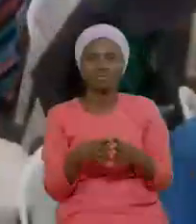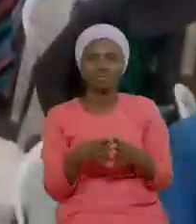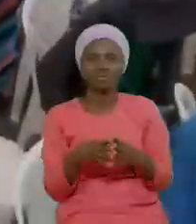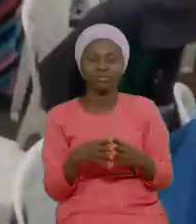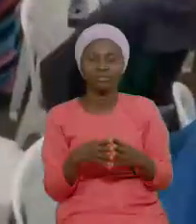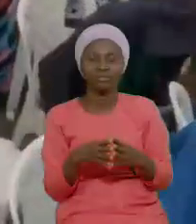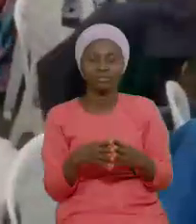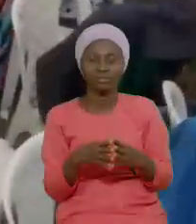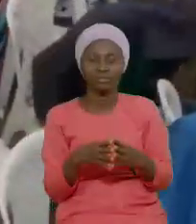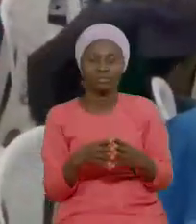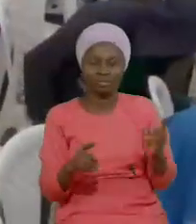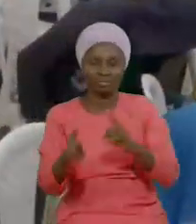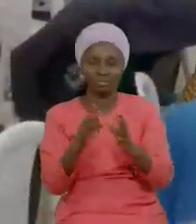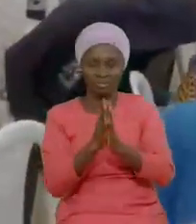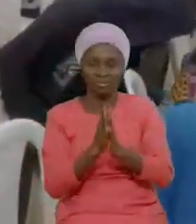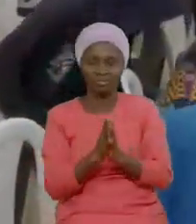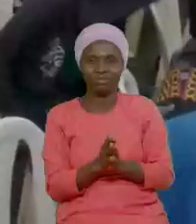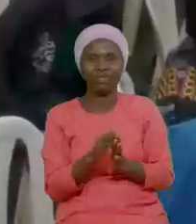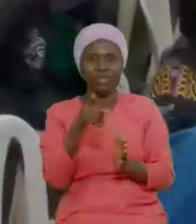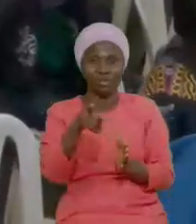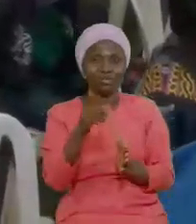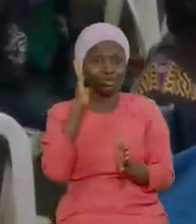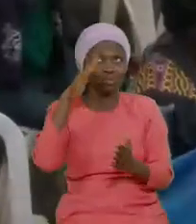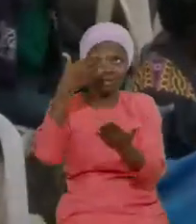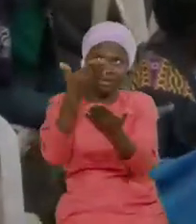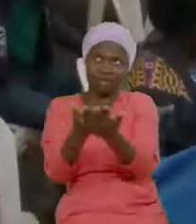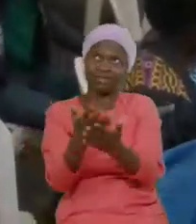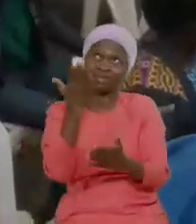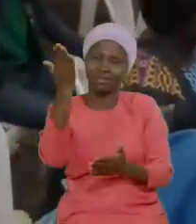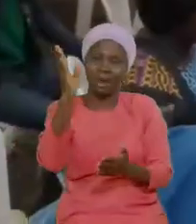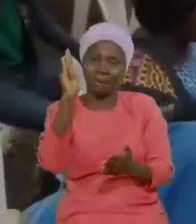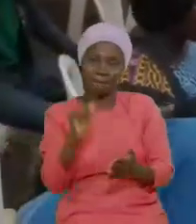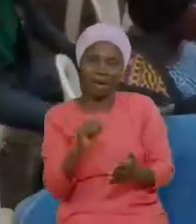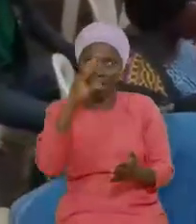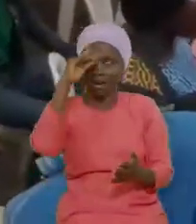You are getting there by his grace.